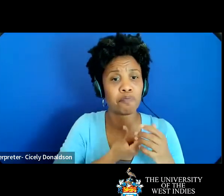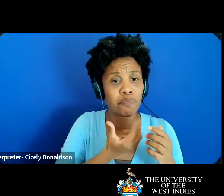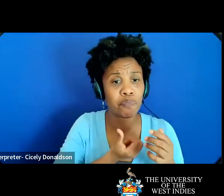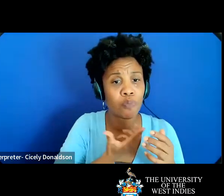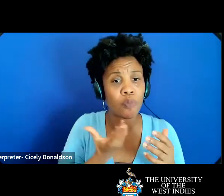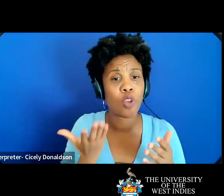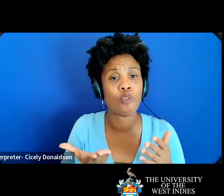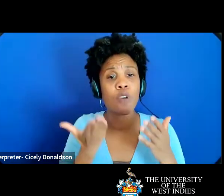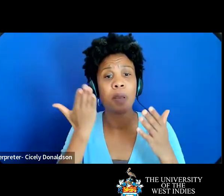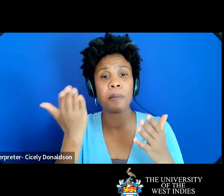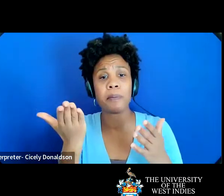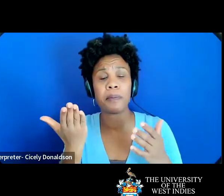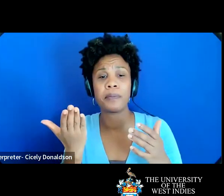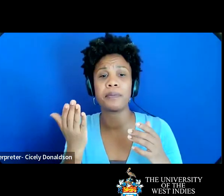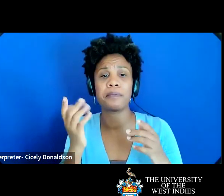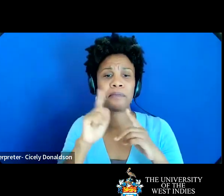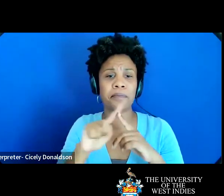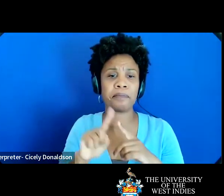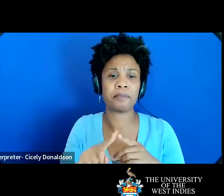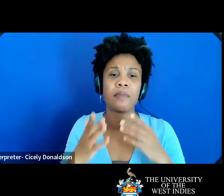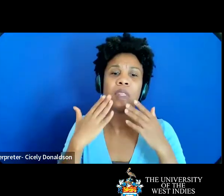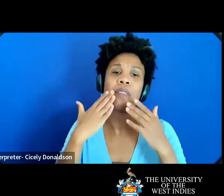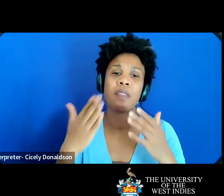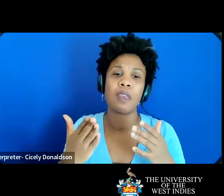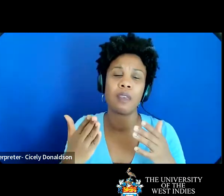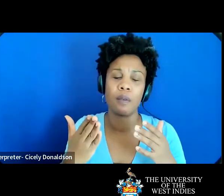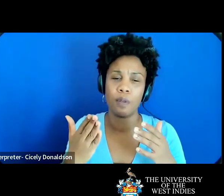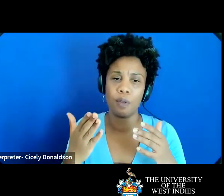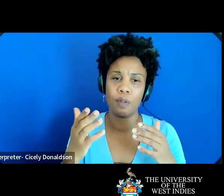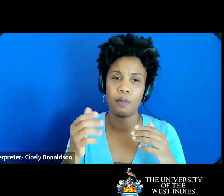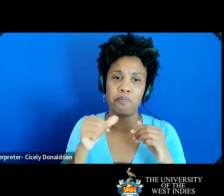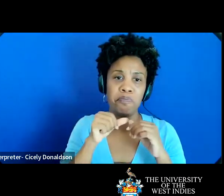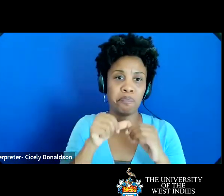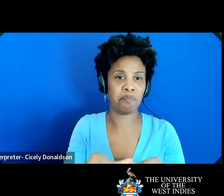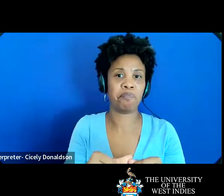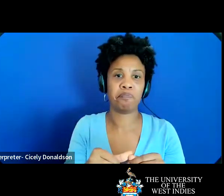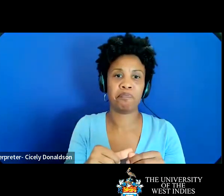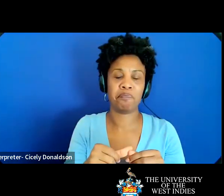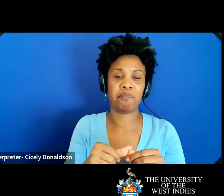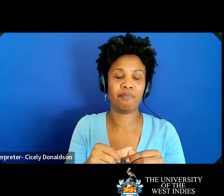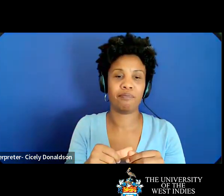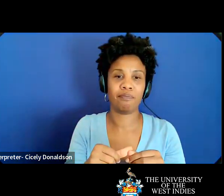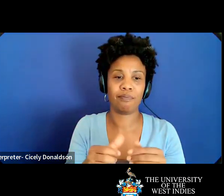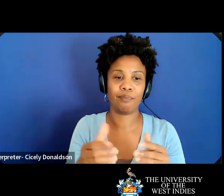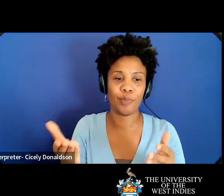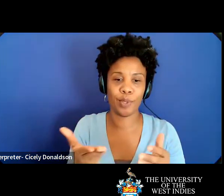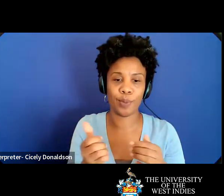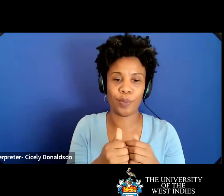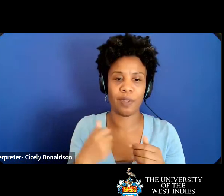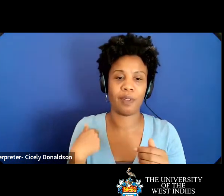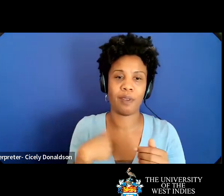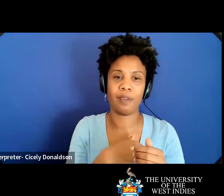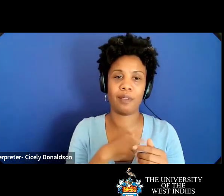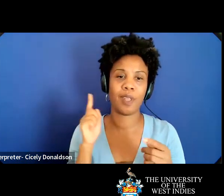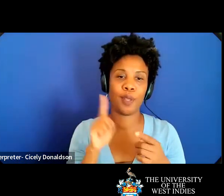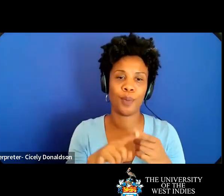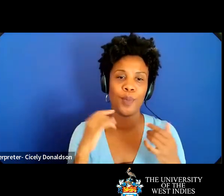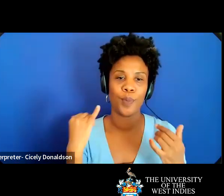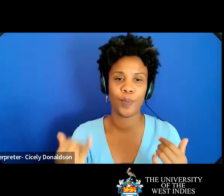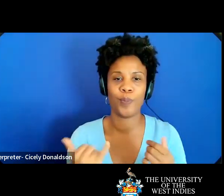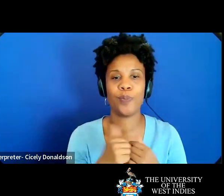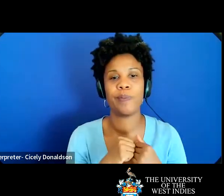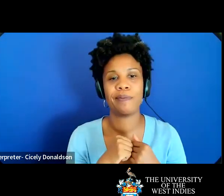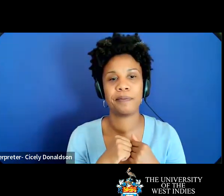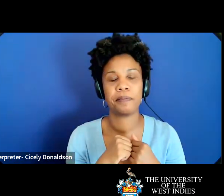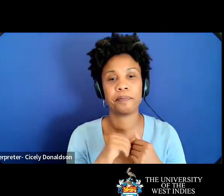them for staying with us until this moment. I want to thank